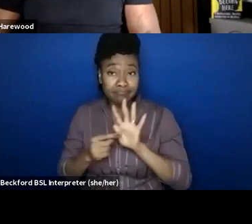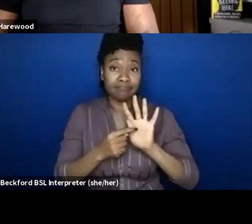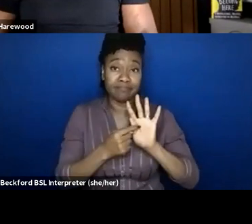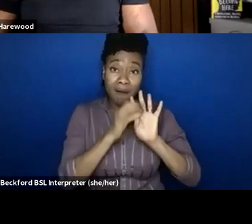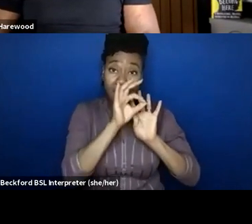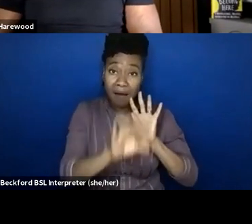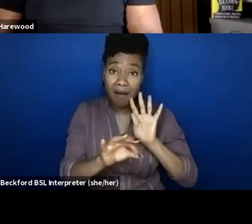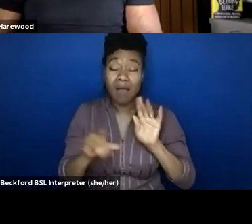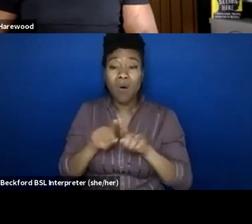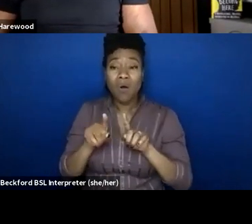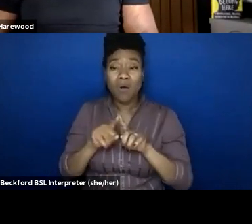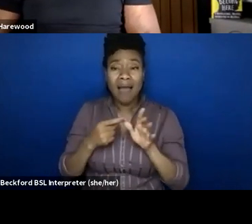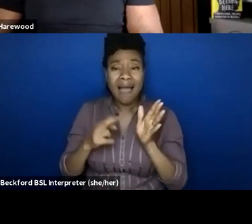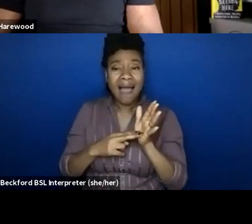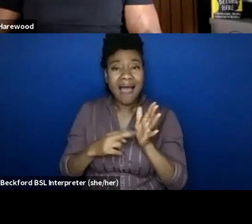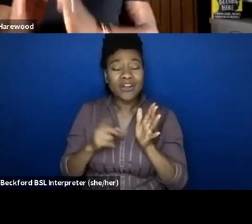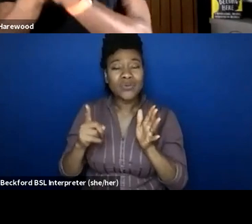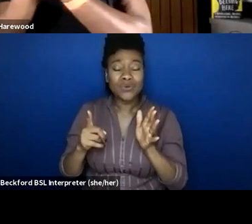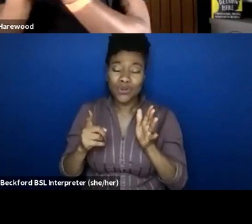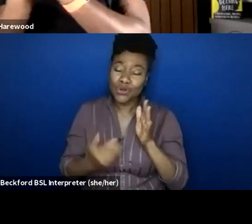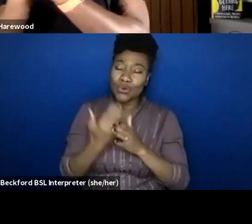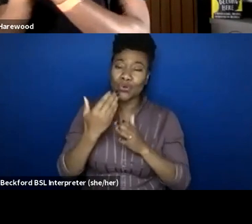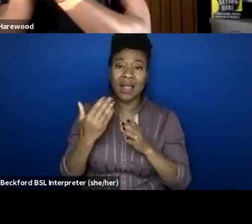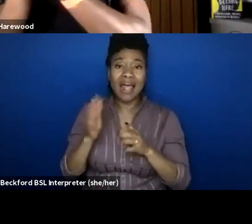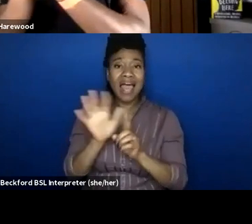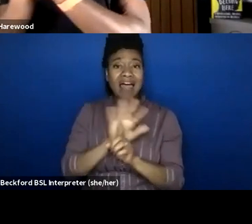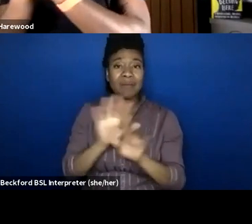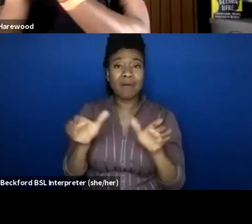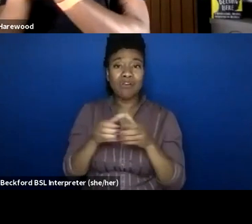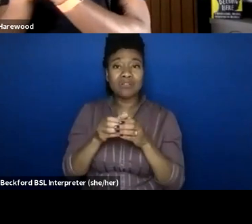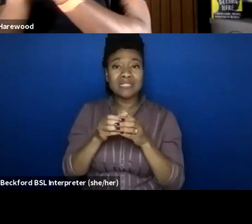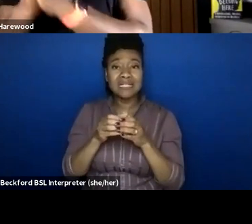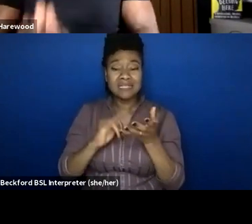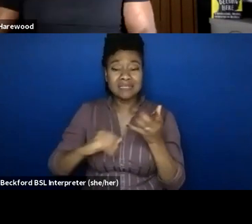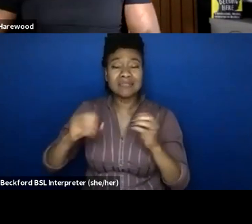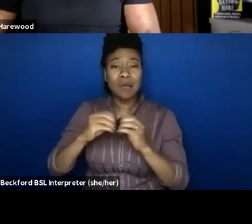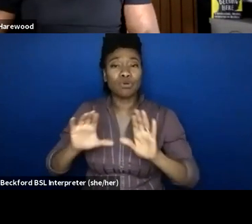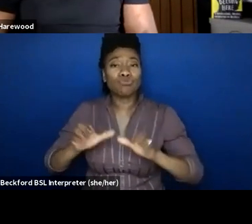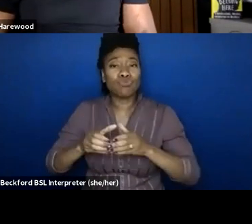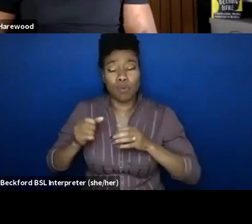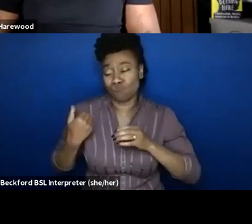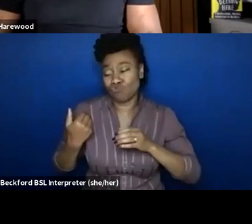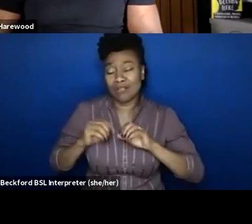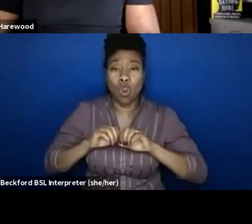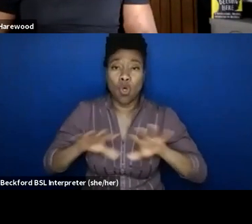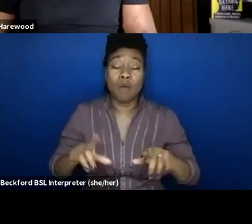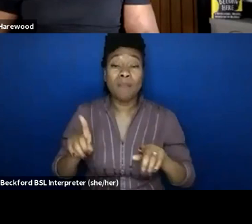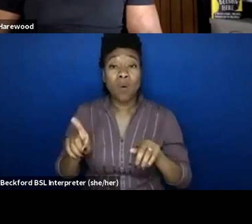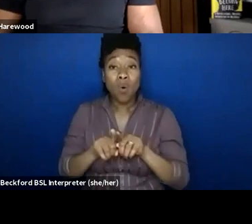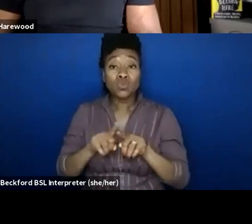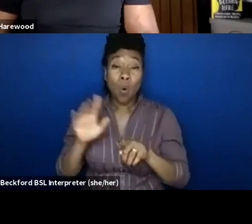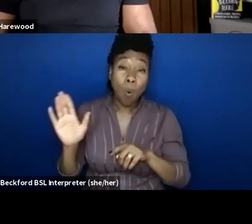the new ethnic minority subgroup. Lastly, thank you to everyone joining us this evening at this virtual